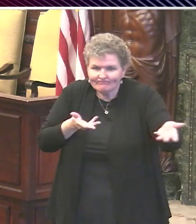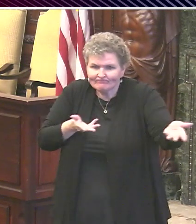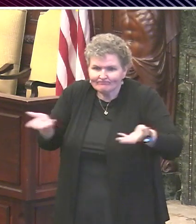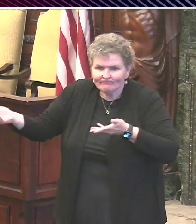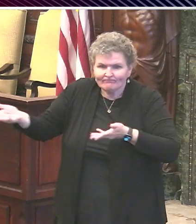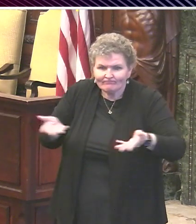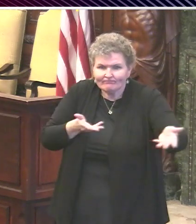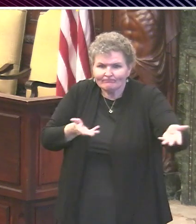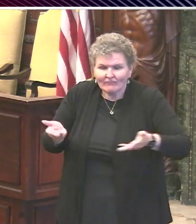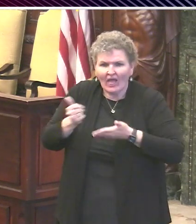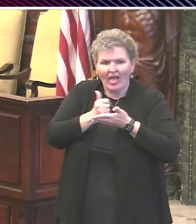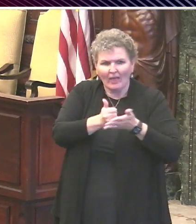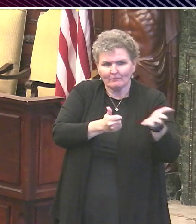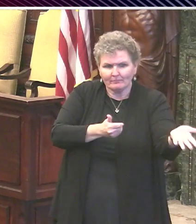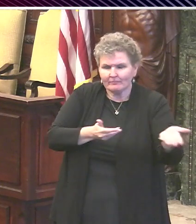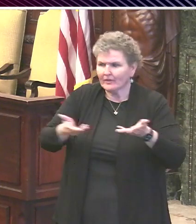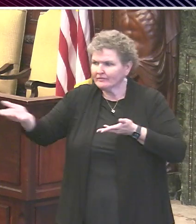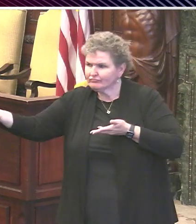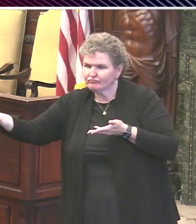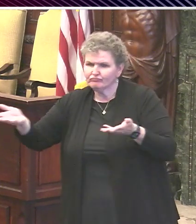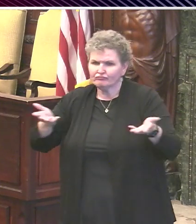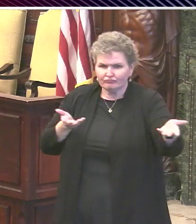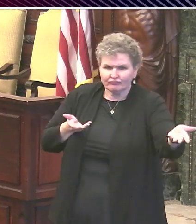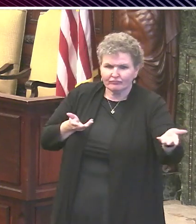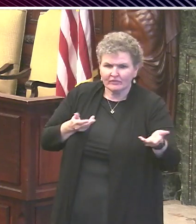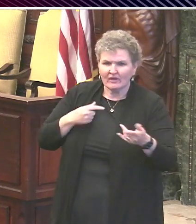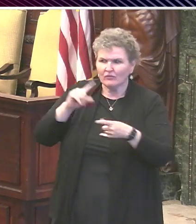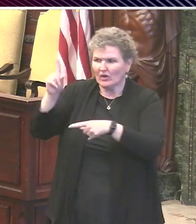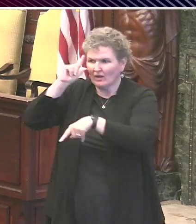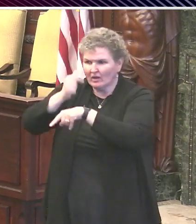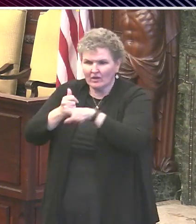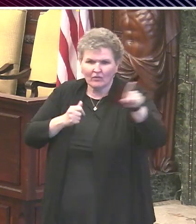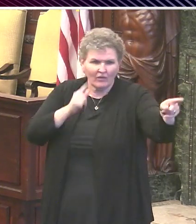it does seem like the two sides are at least philosophically on the same page.